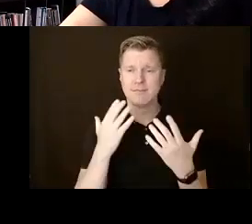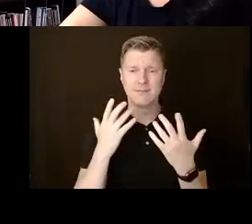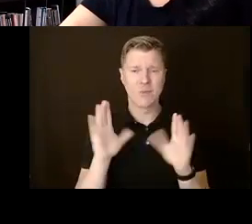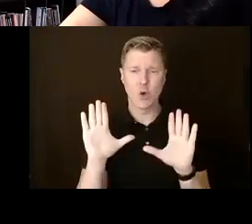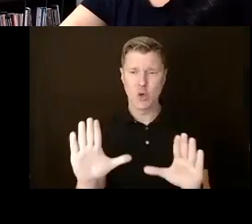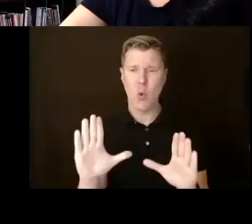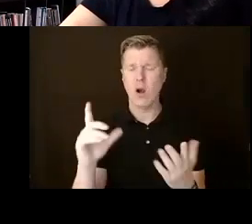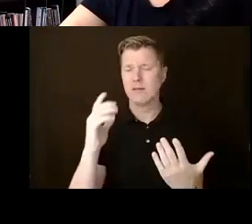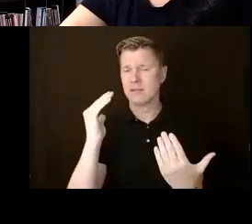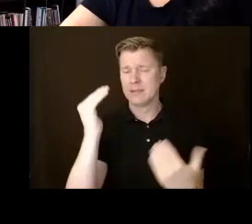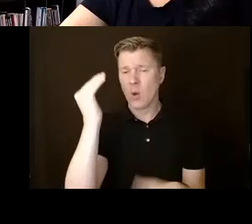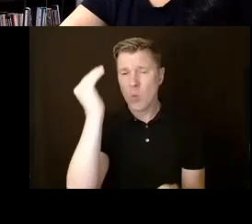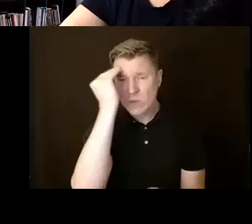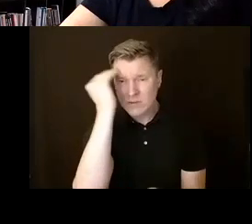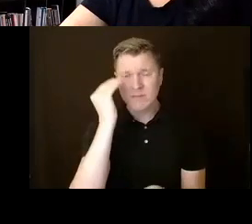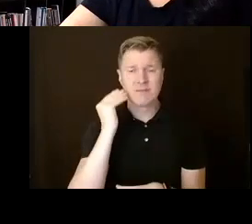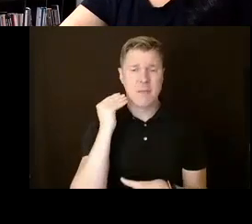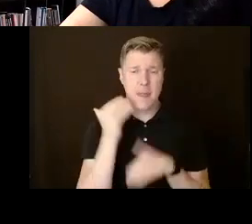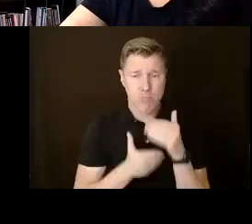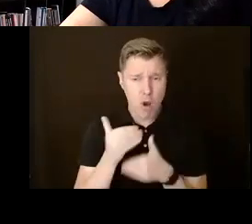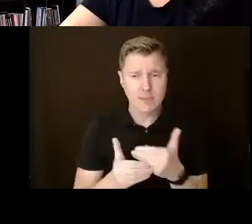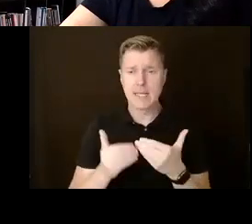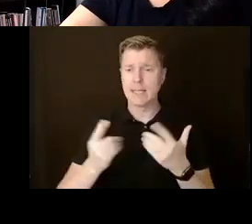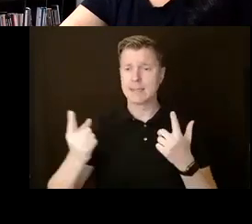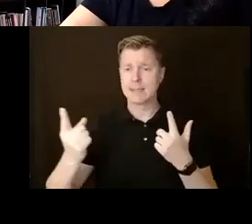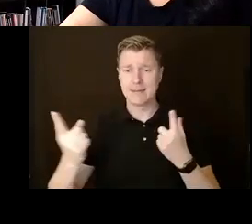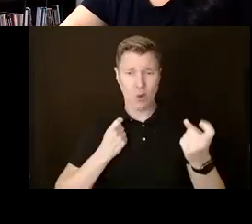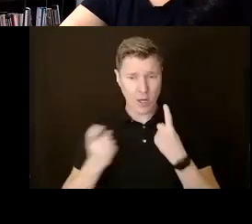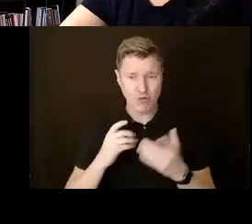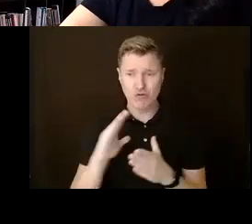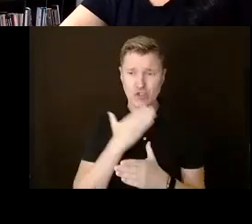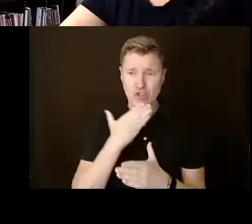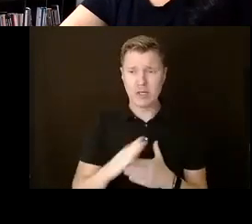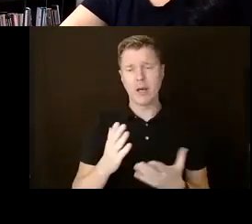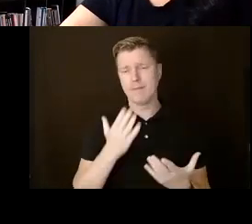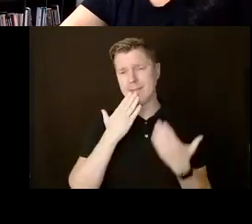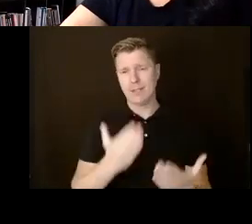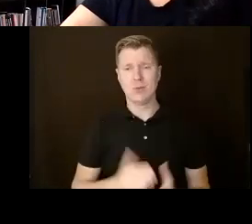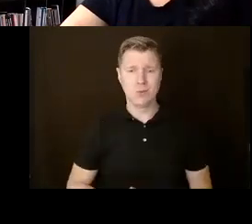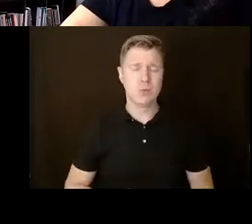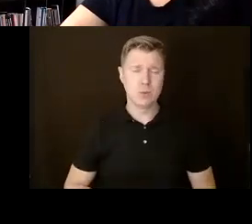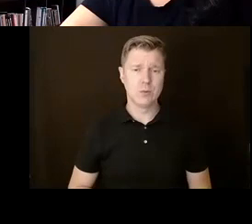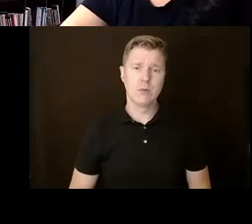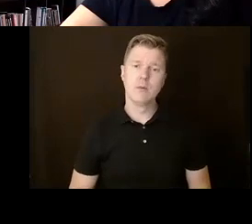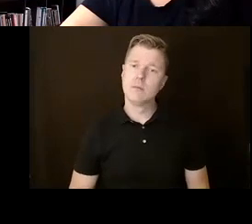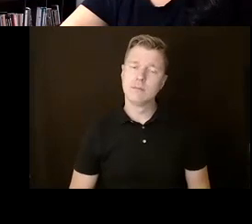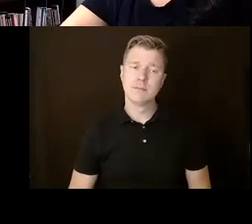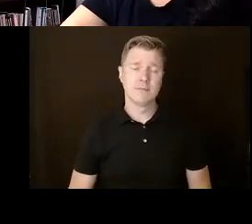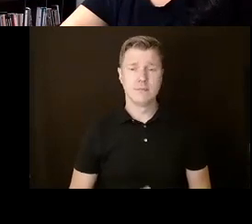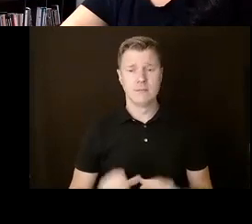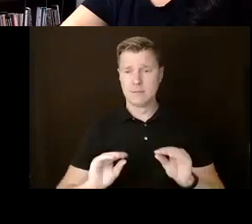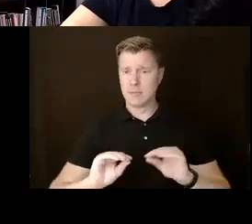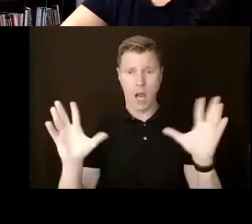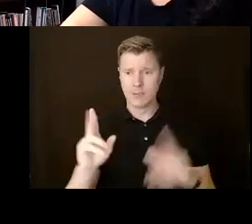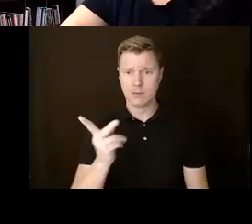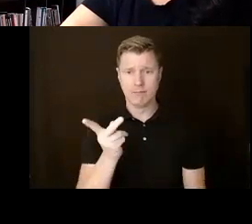the process, the questions that you've shared with us here today. You obviously have